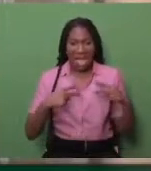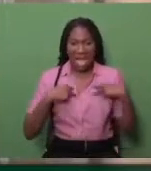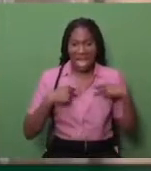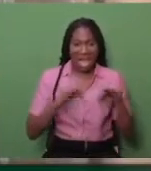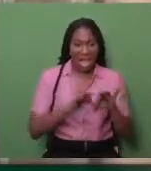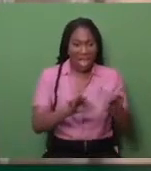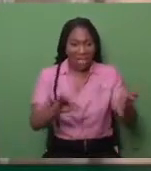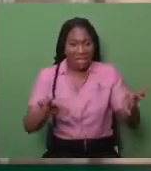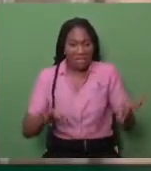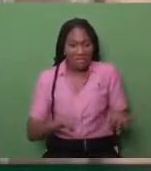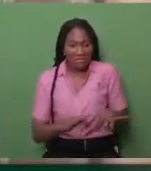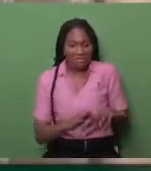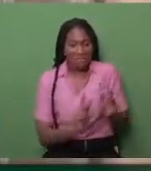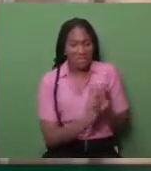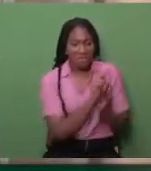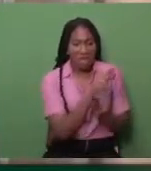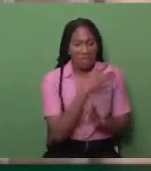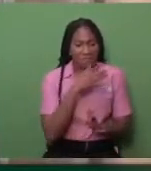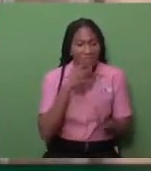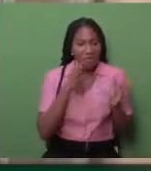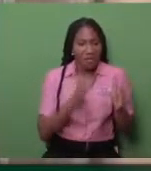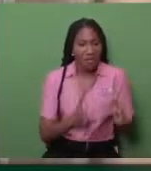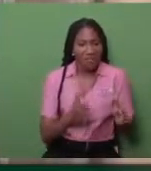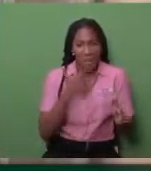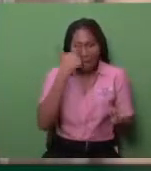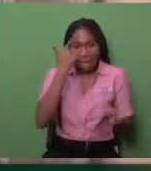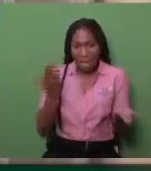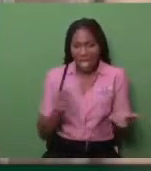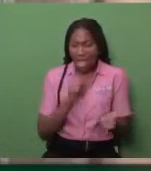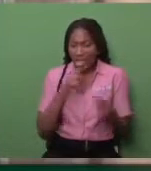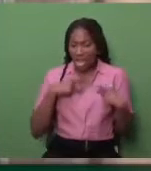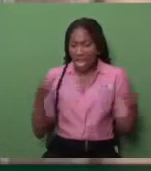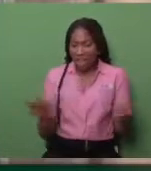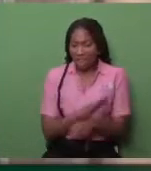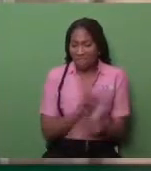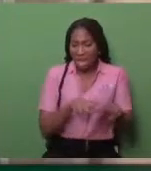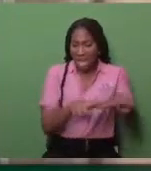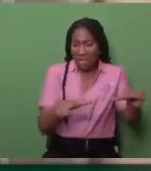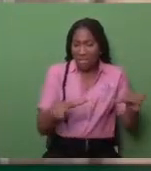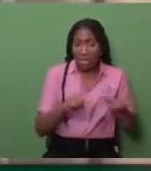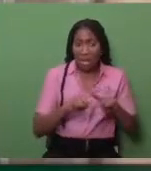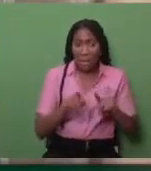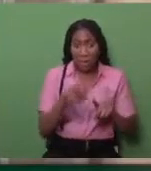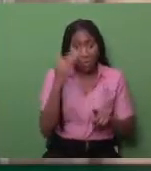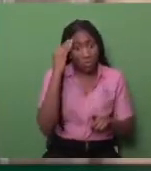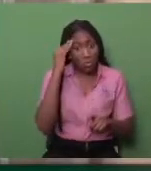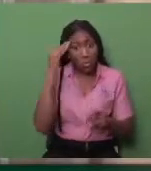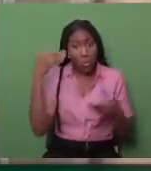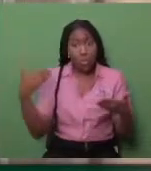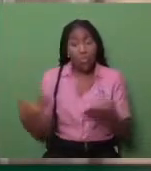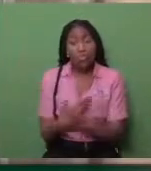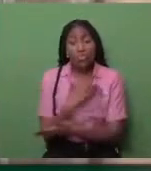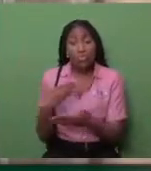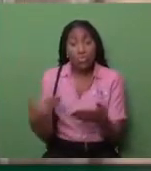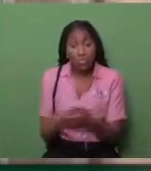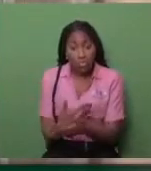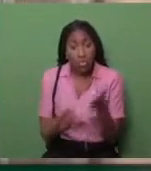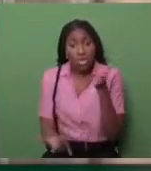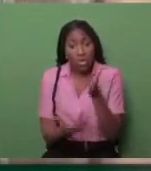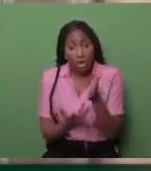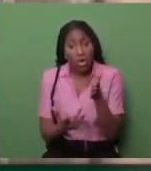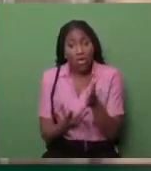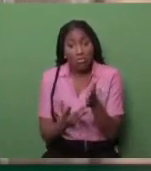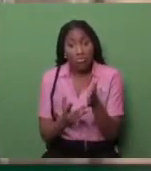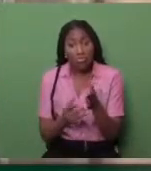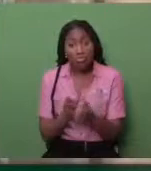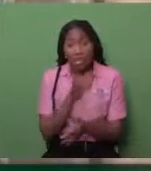water. You could do vertical, go up in the air. I have some of those in my yard. Vertical farming with Karaili